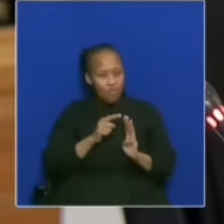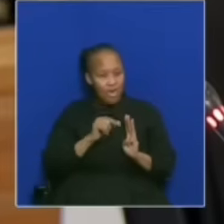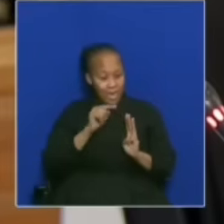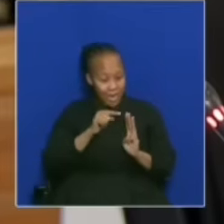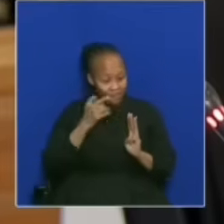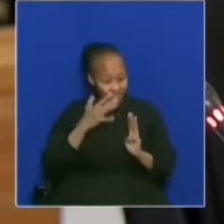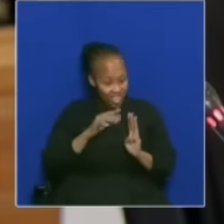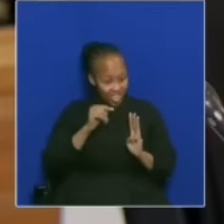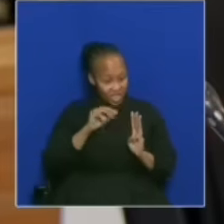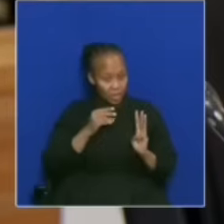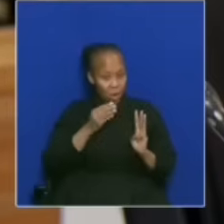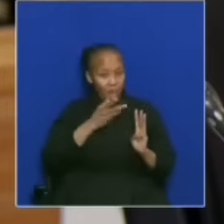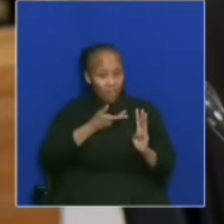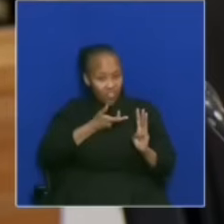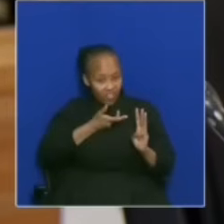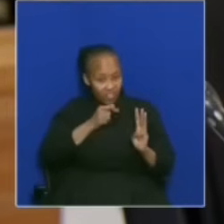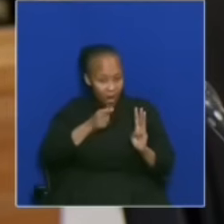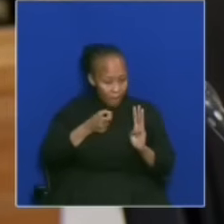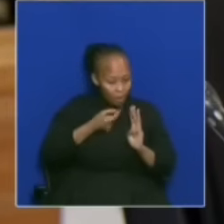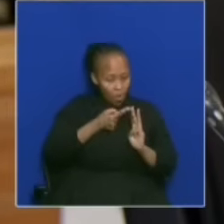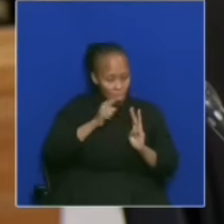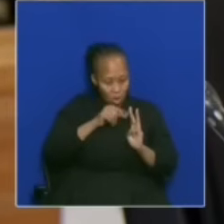General Khan.